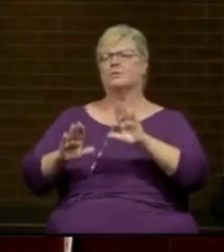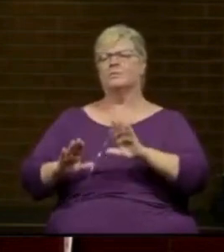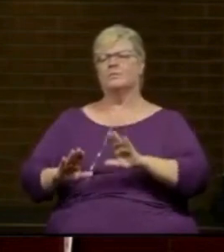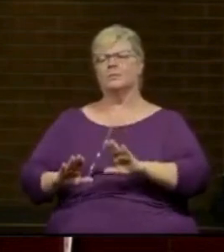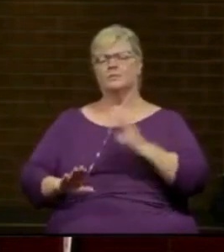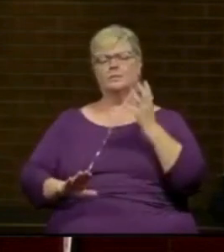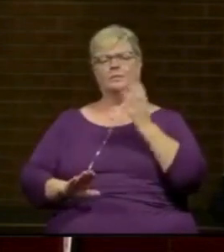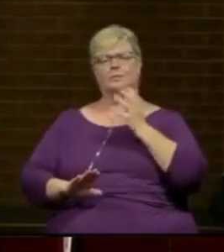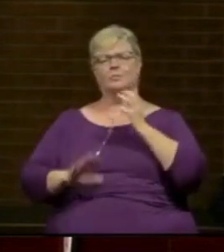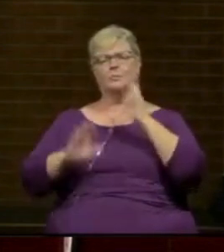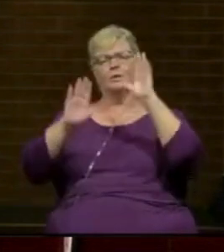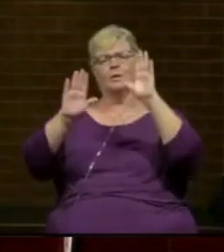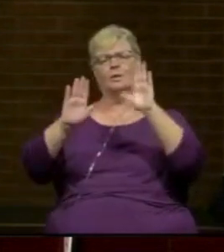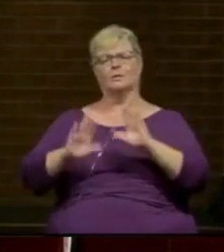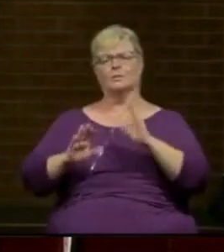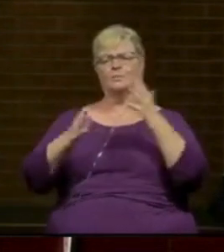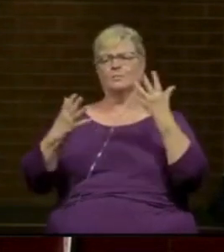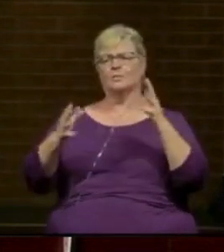wonderfully